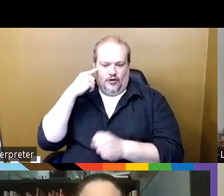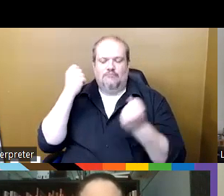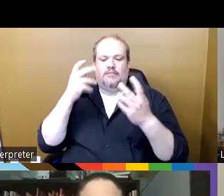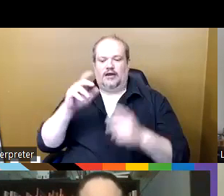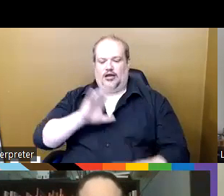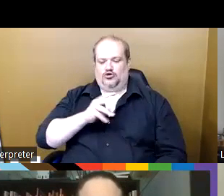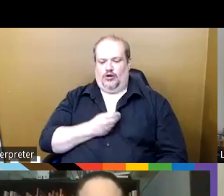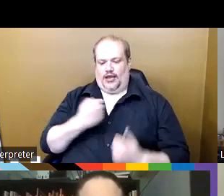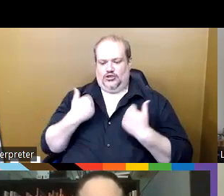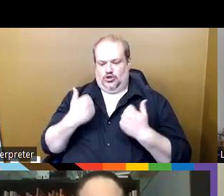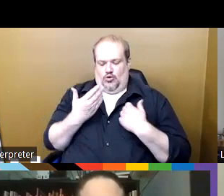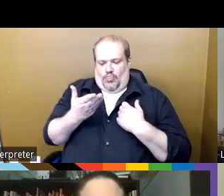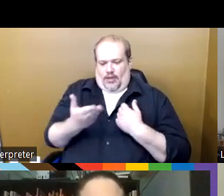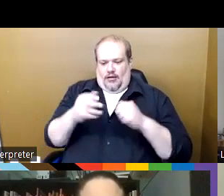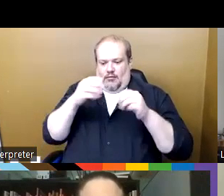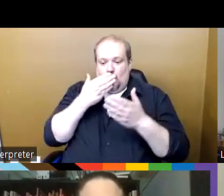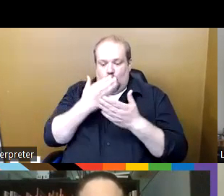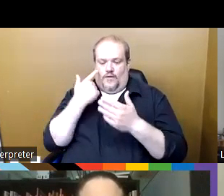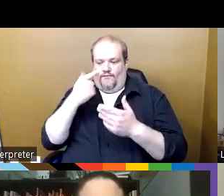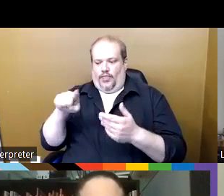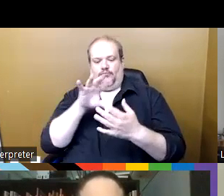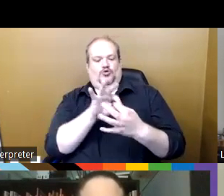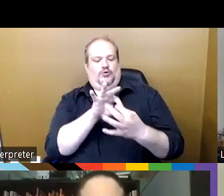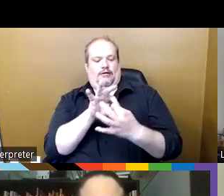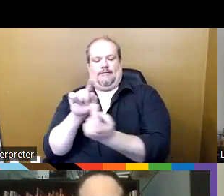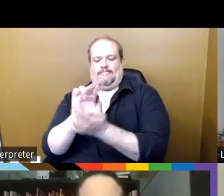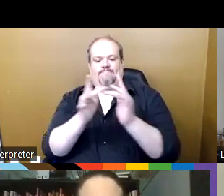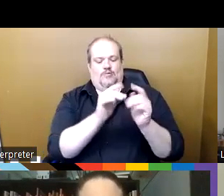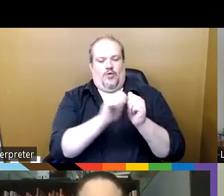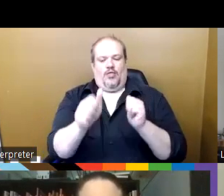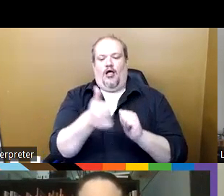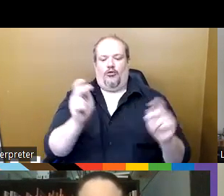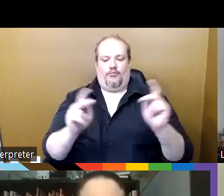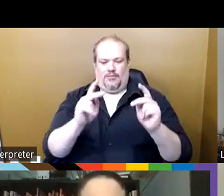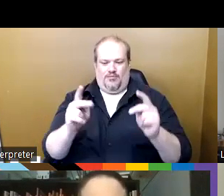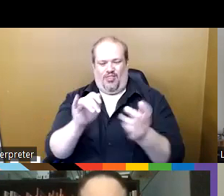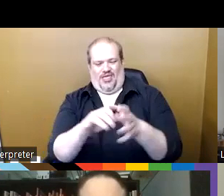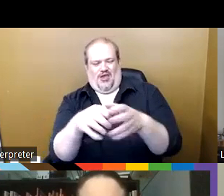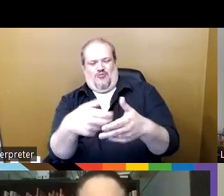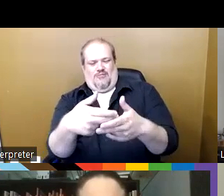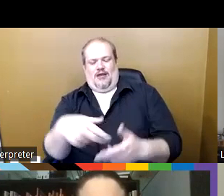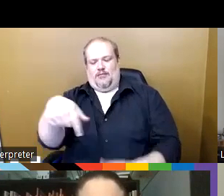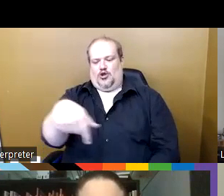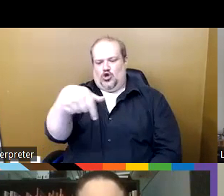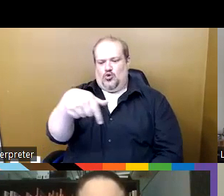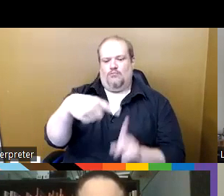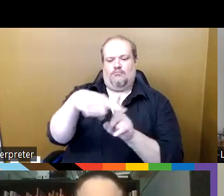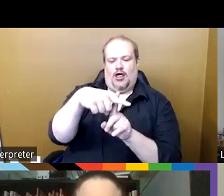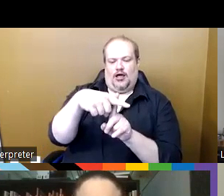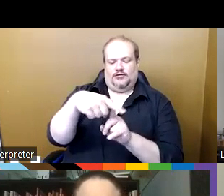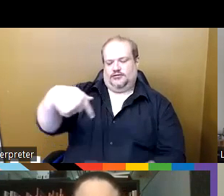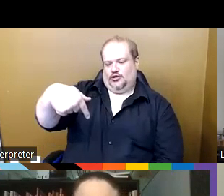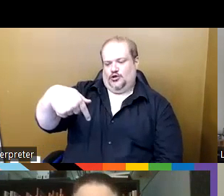been really good for them to connect with others. So that's called Q+. Okay, I think I found it. So I'm going to throw